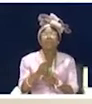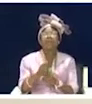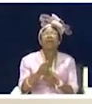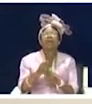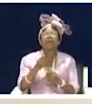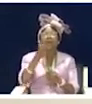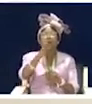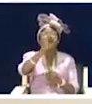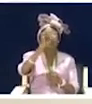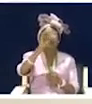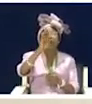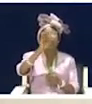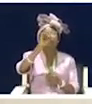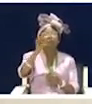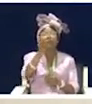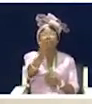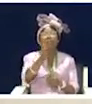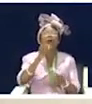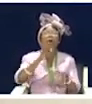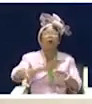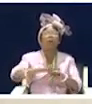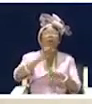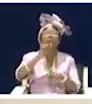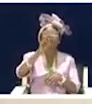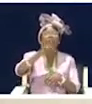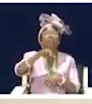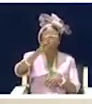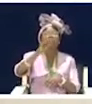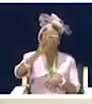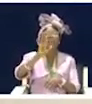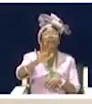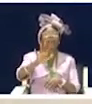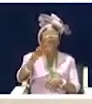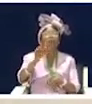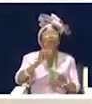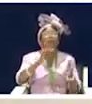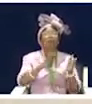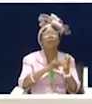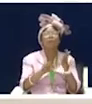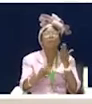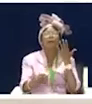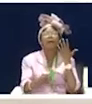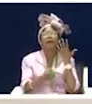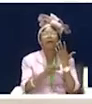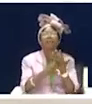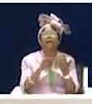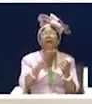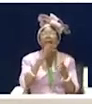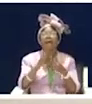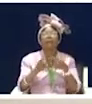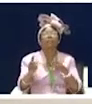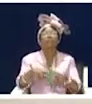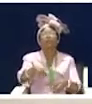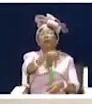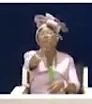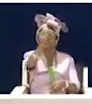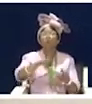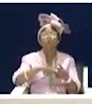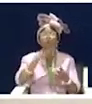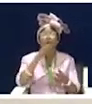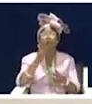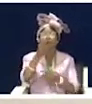Abuja. On the 25th of March, I traveled to